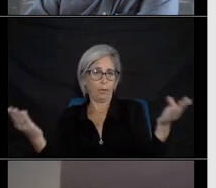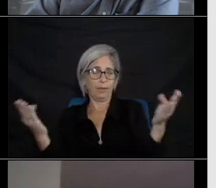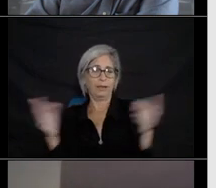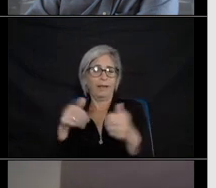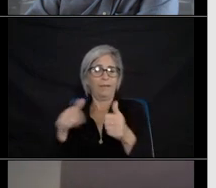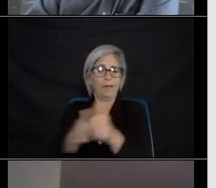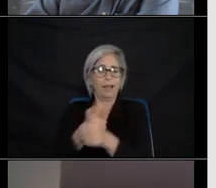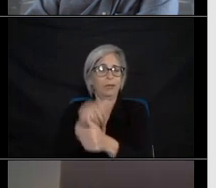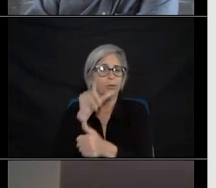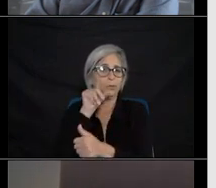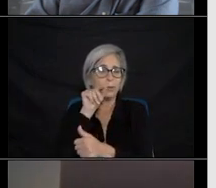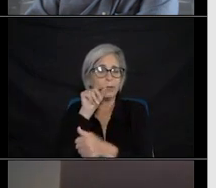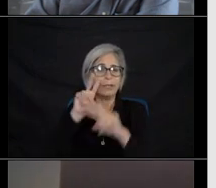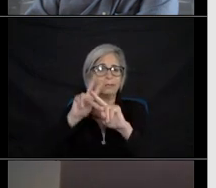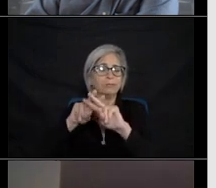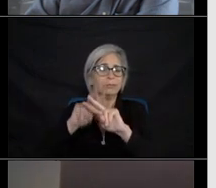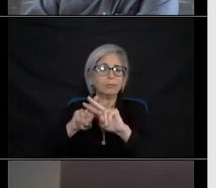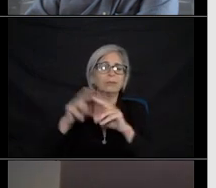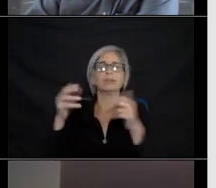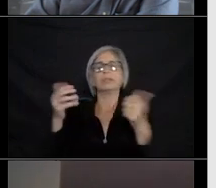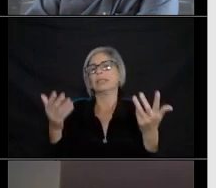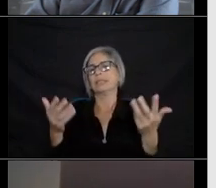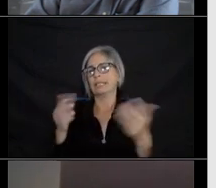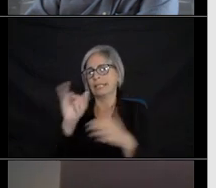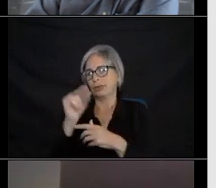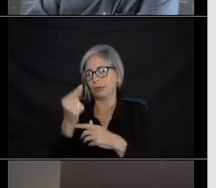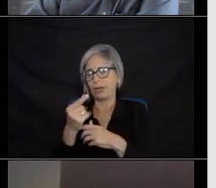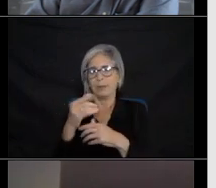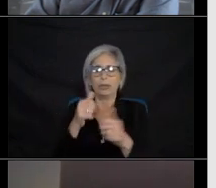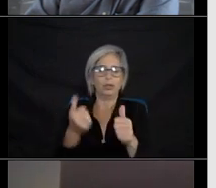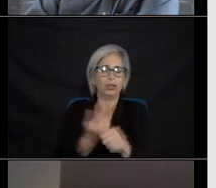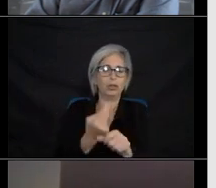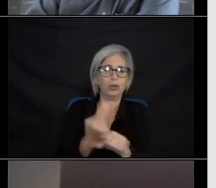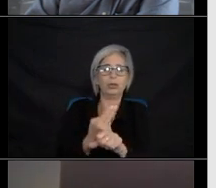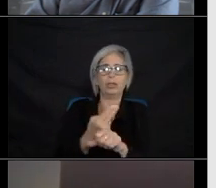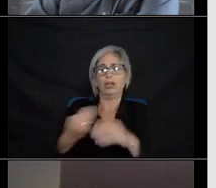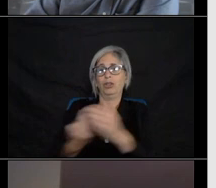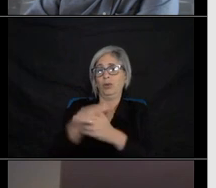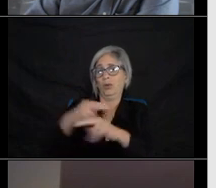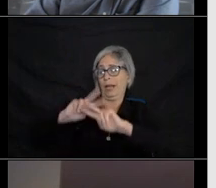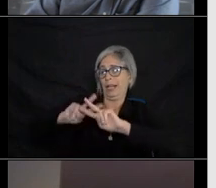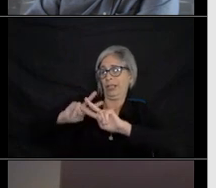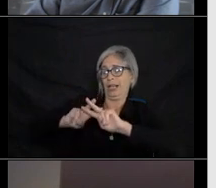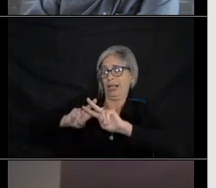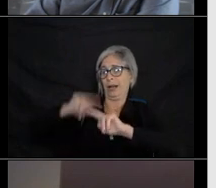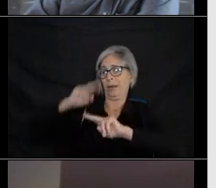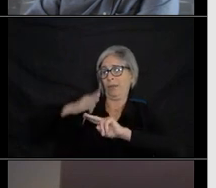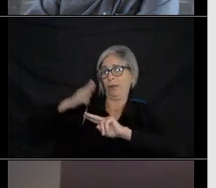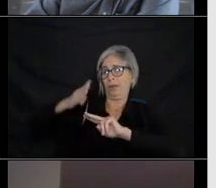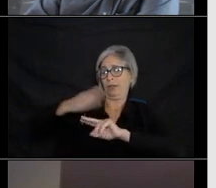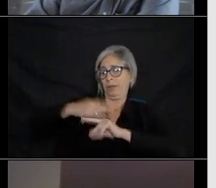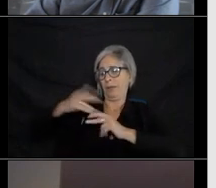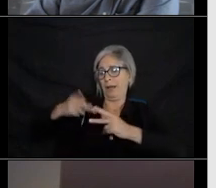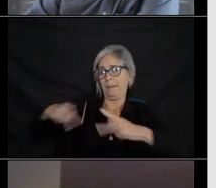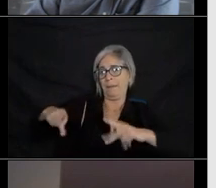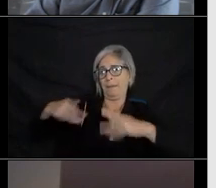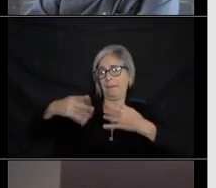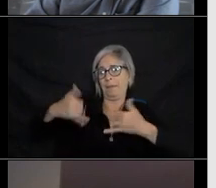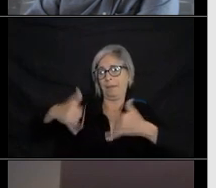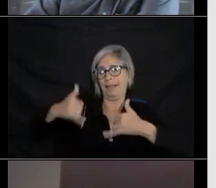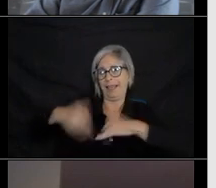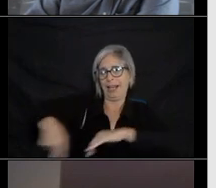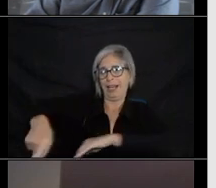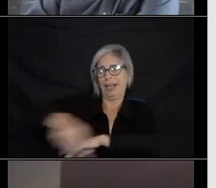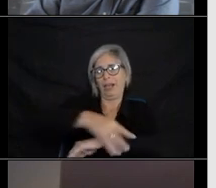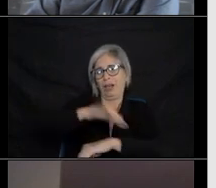Instagram accounts for further details and utilize one of our new hashtags, Boynton Beach is my playground.